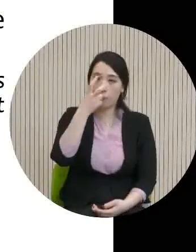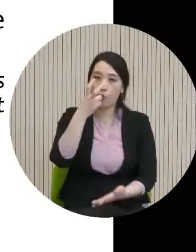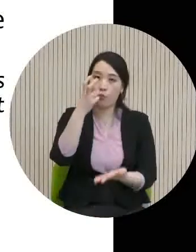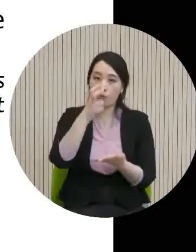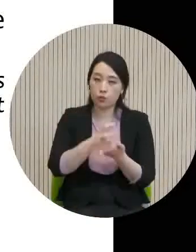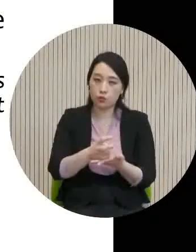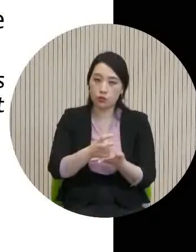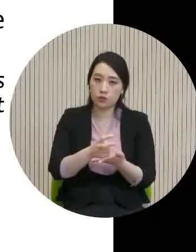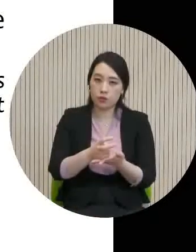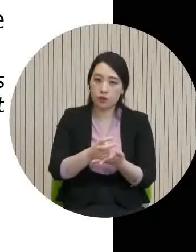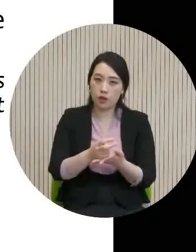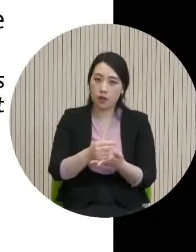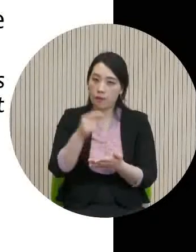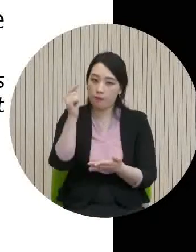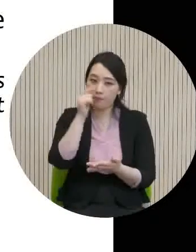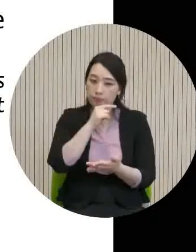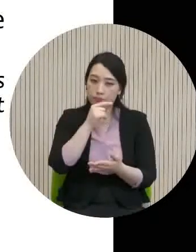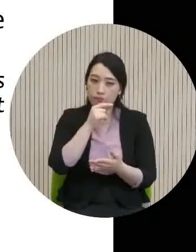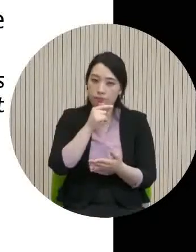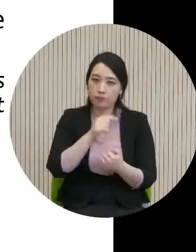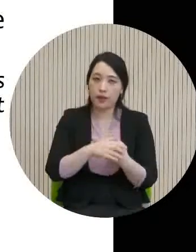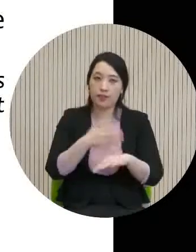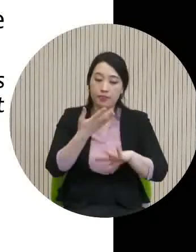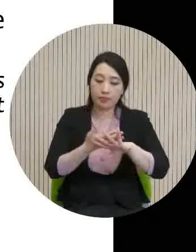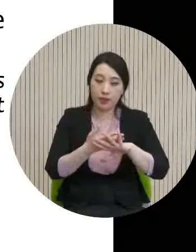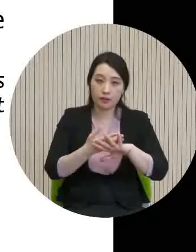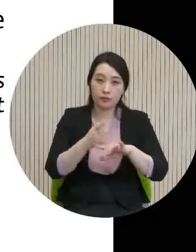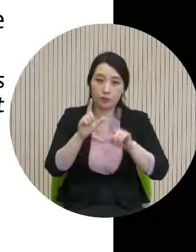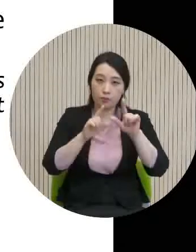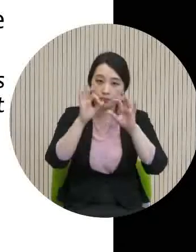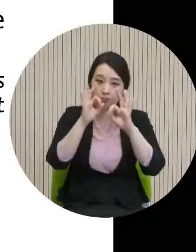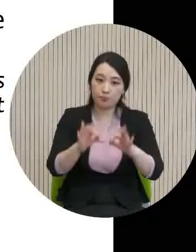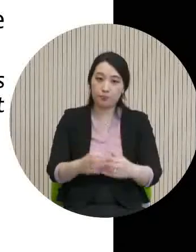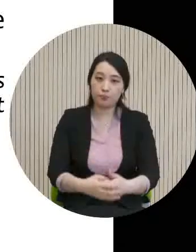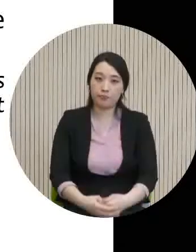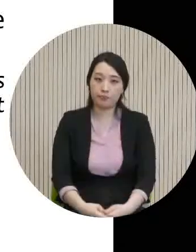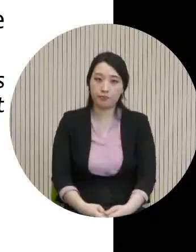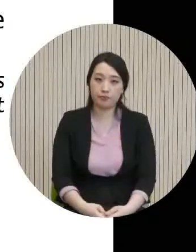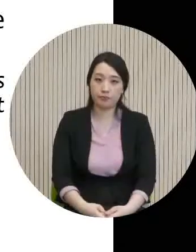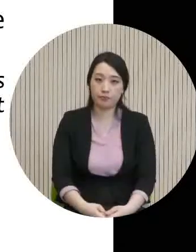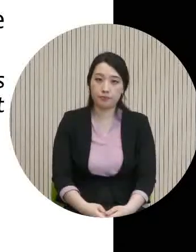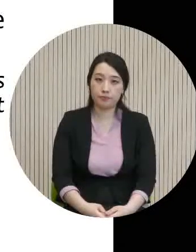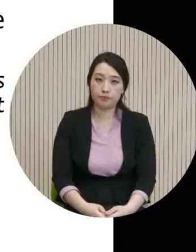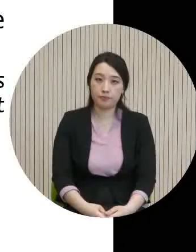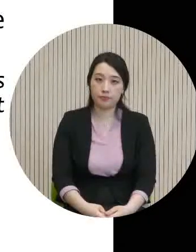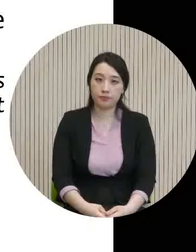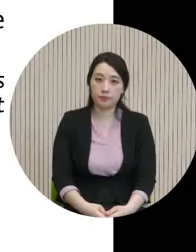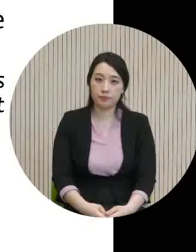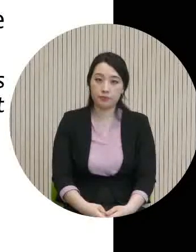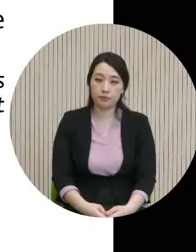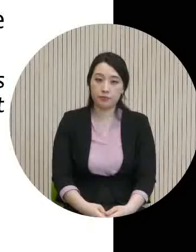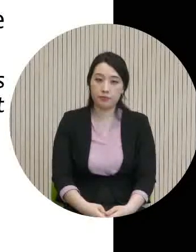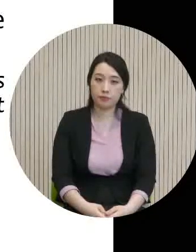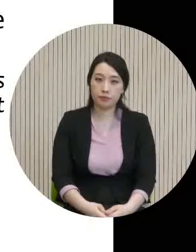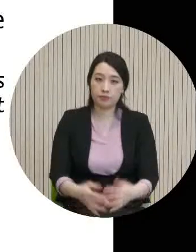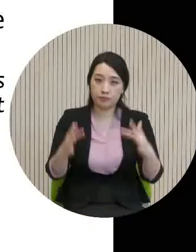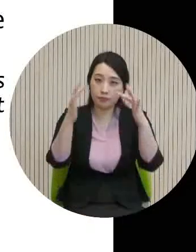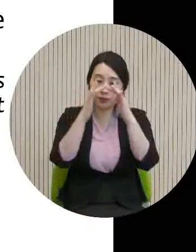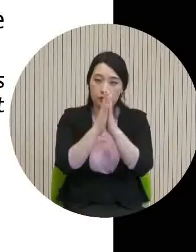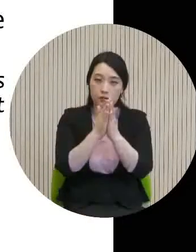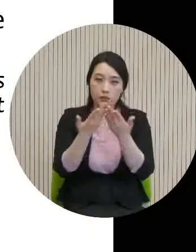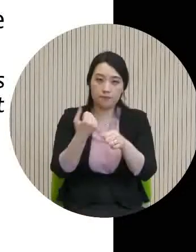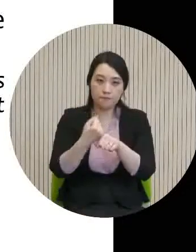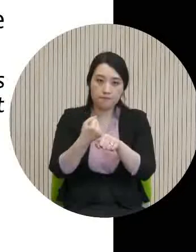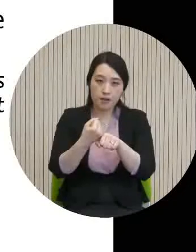of technological protection measures embedded within e-publications and so on, is that we now have